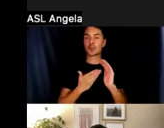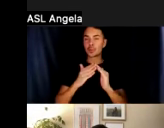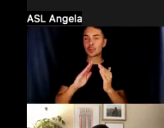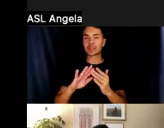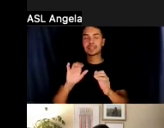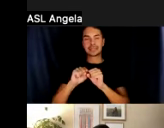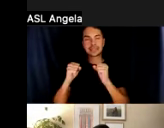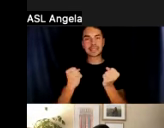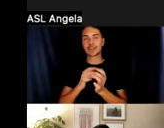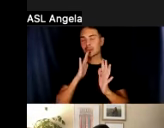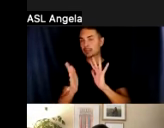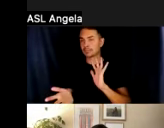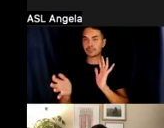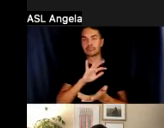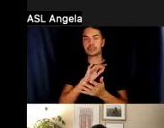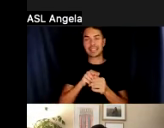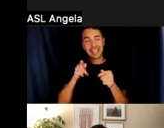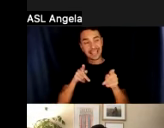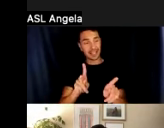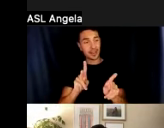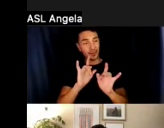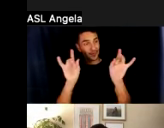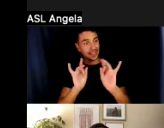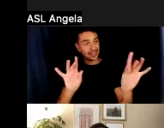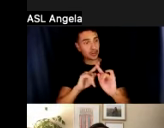society that allow violence to